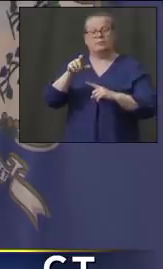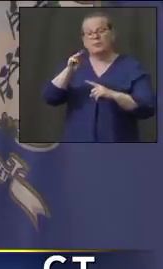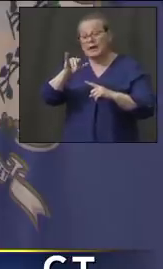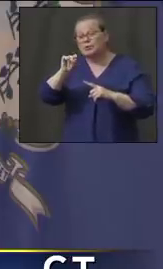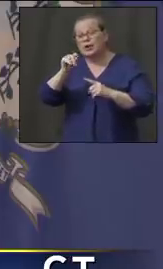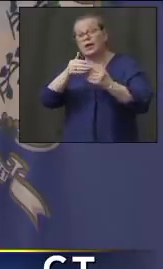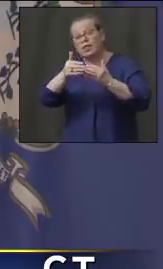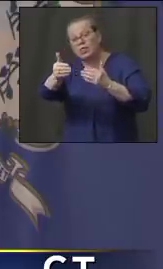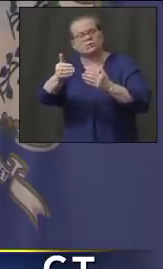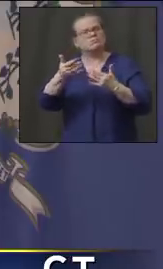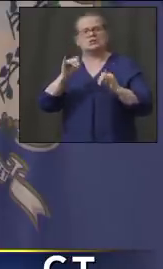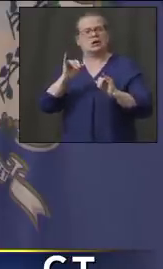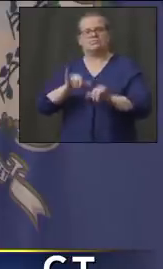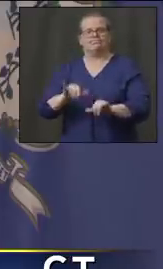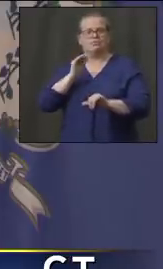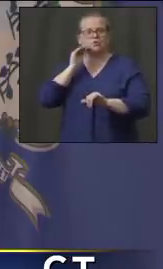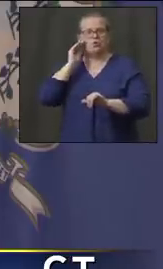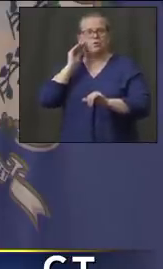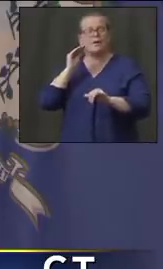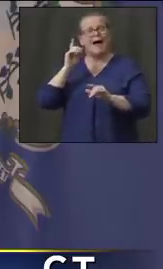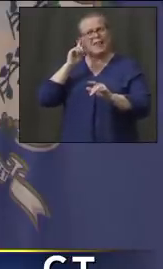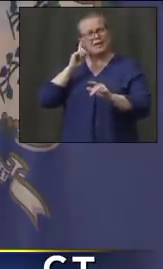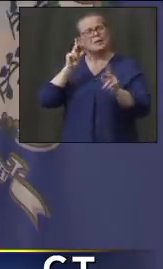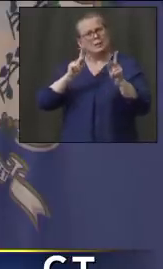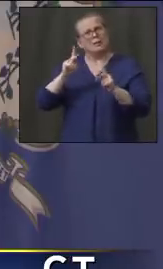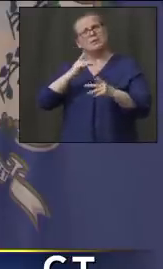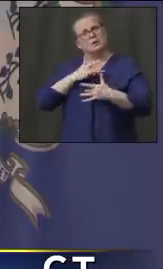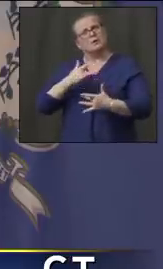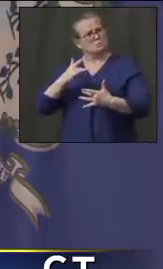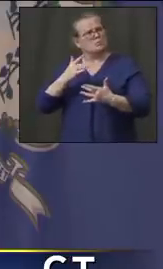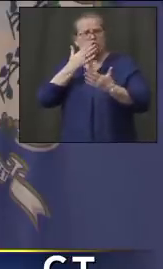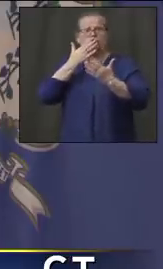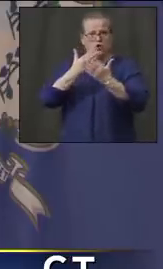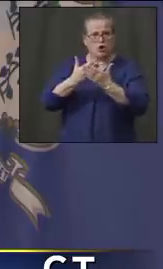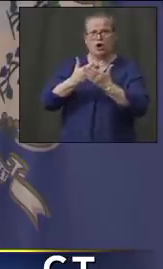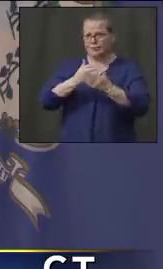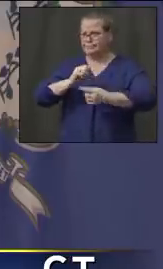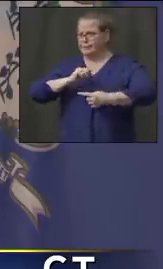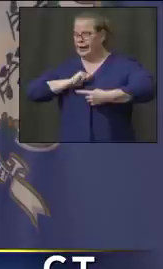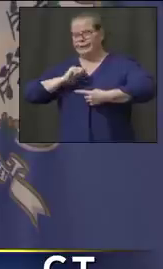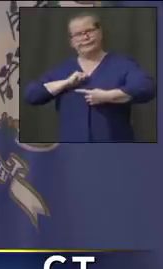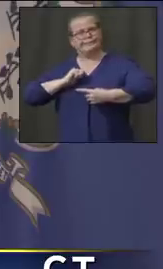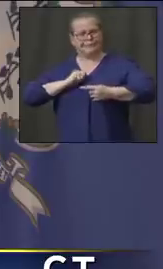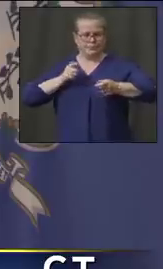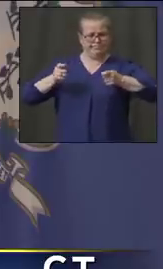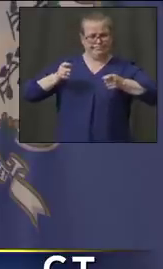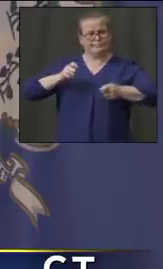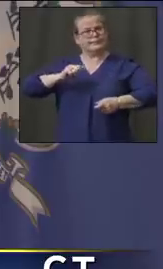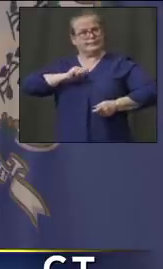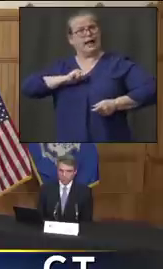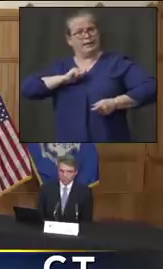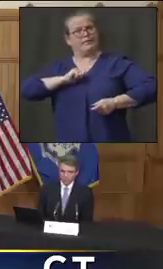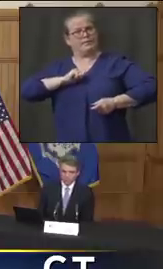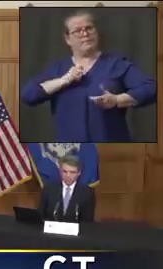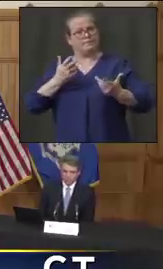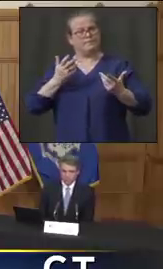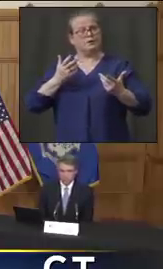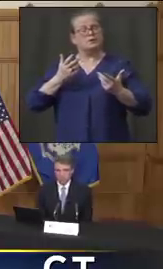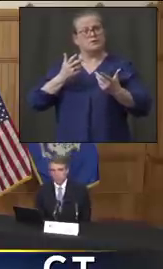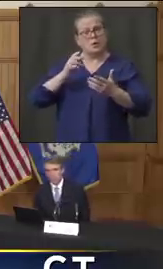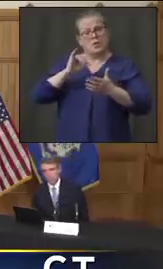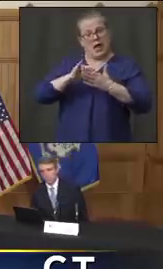are self-policing, and I think that's really important. Whether we have to set regulations around that, let me ask the experts.